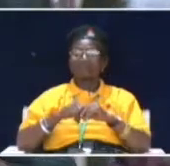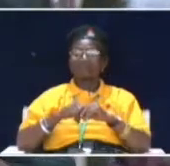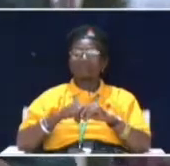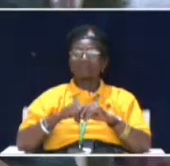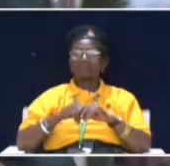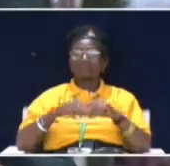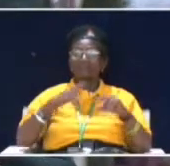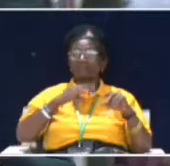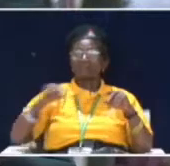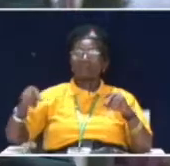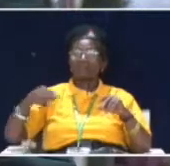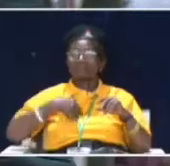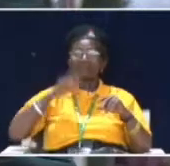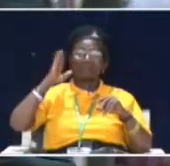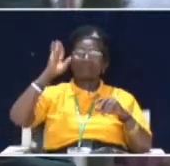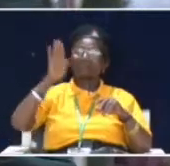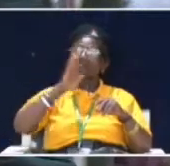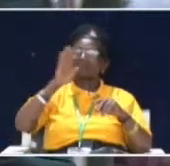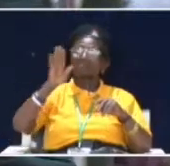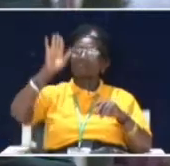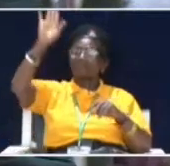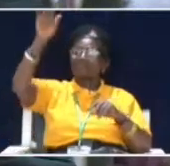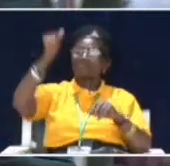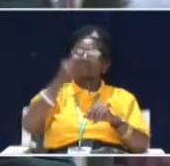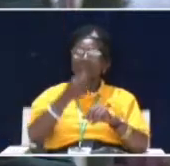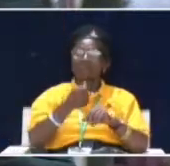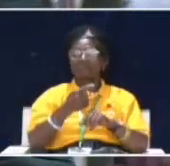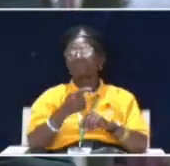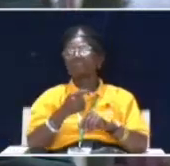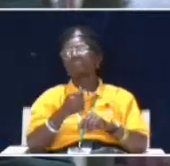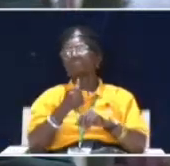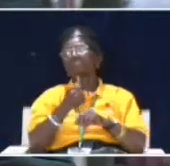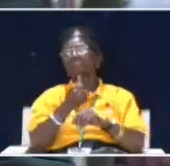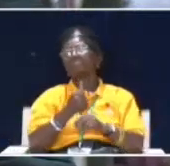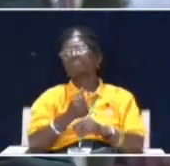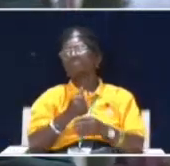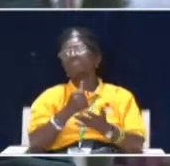And I will be your treasurer. Màá sì jẹ́ akápò fún ọ.